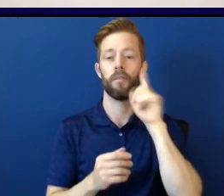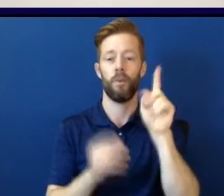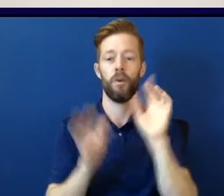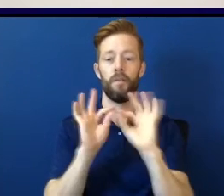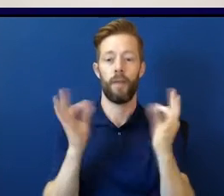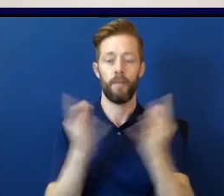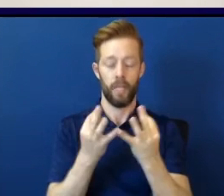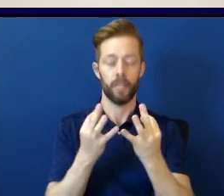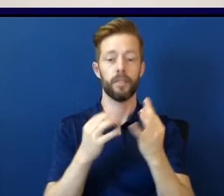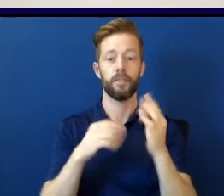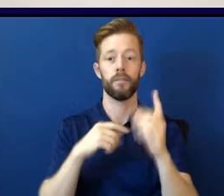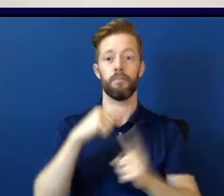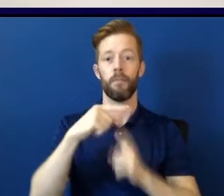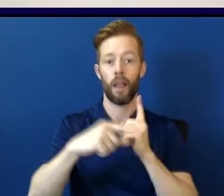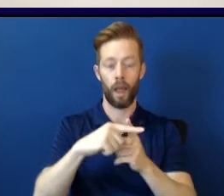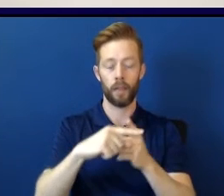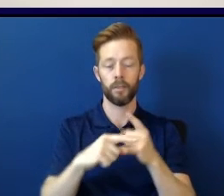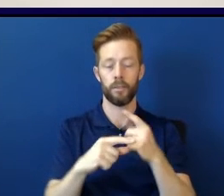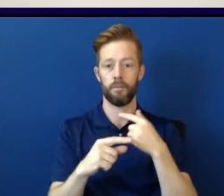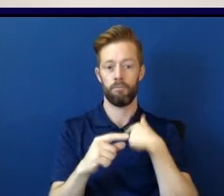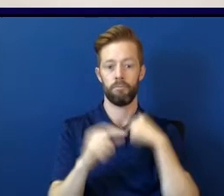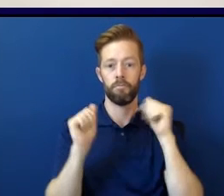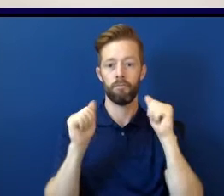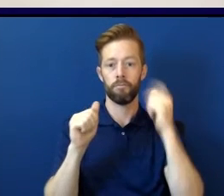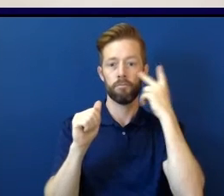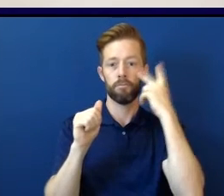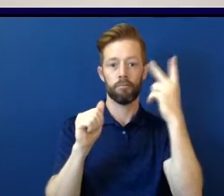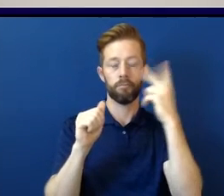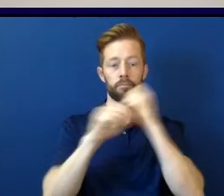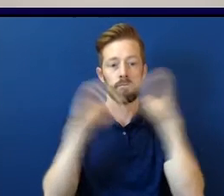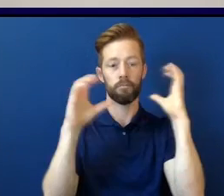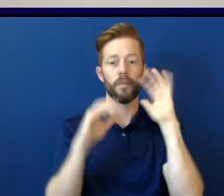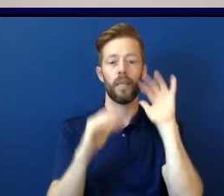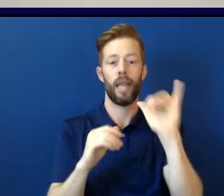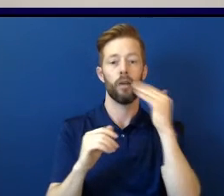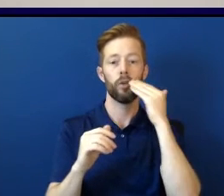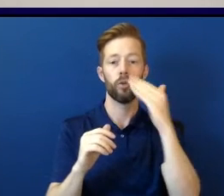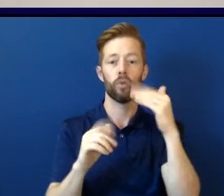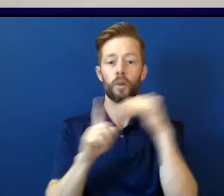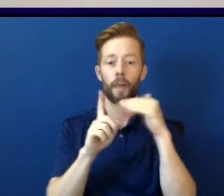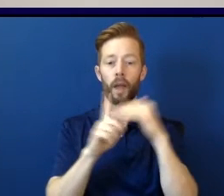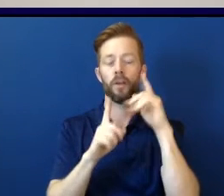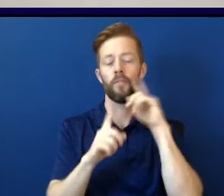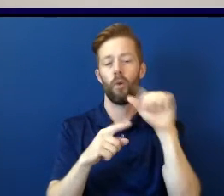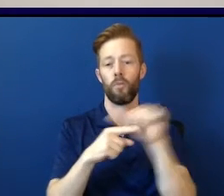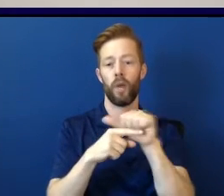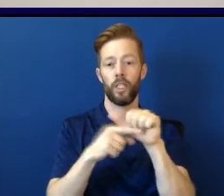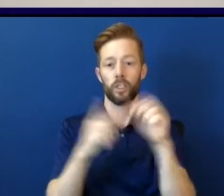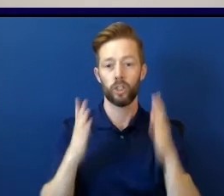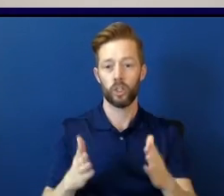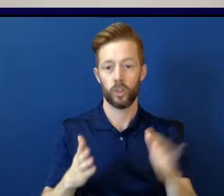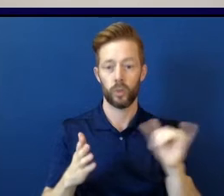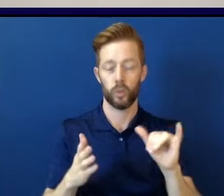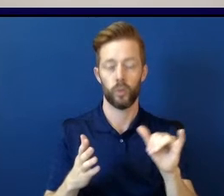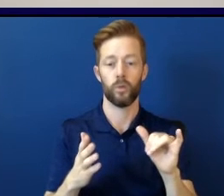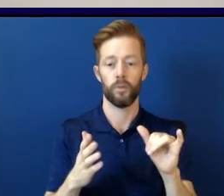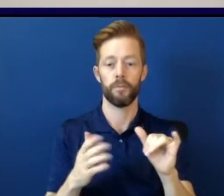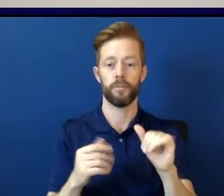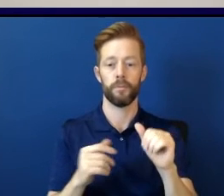for families, as well as I can see, it would be a good reminder for practitioners as